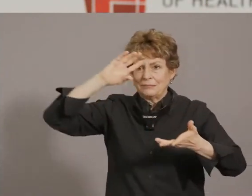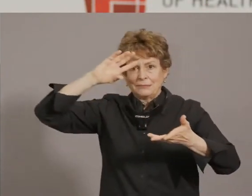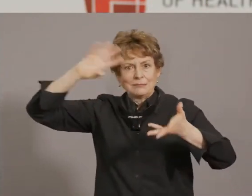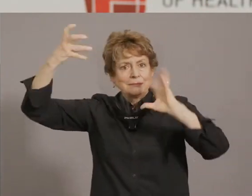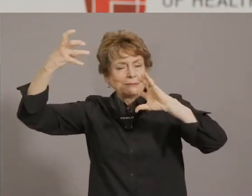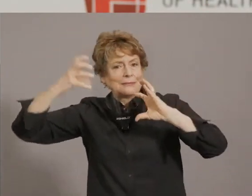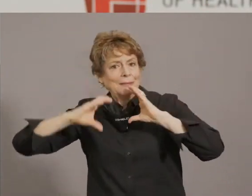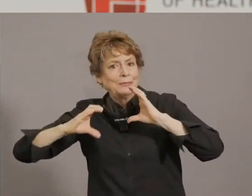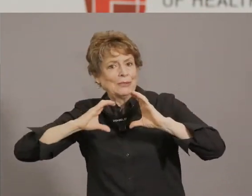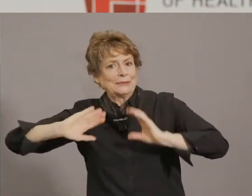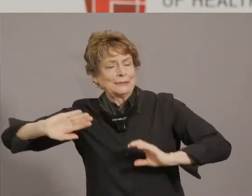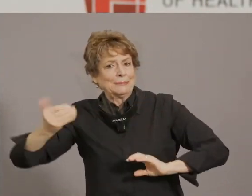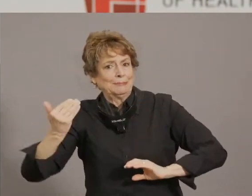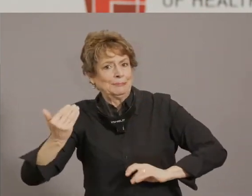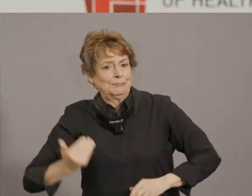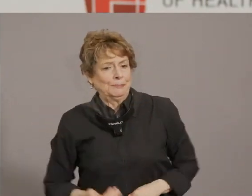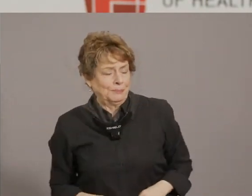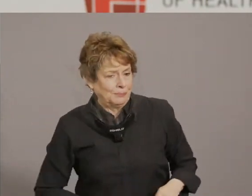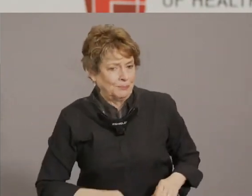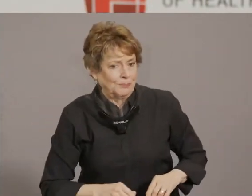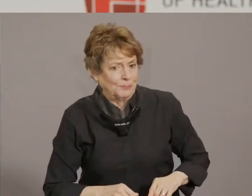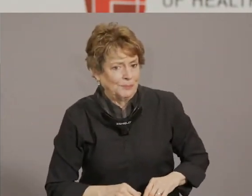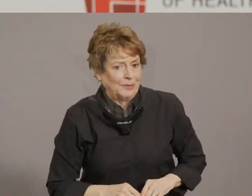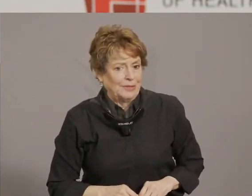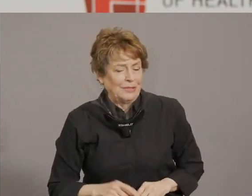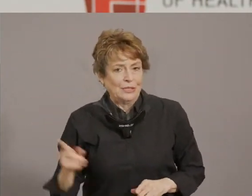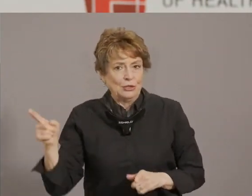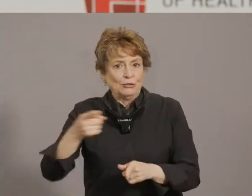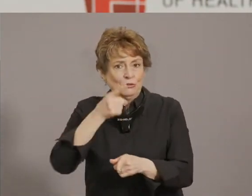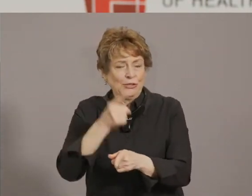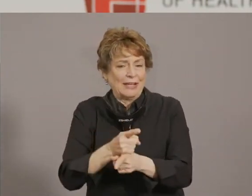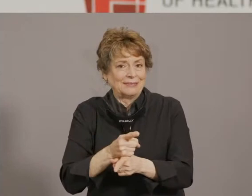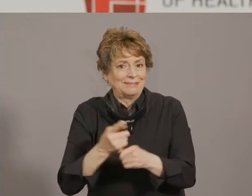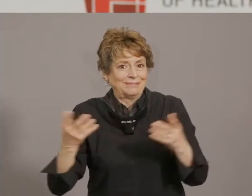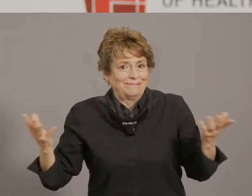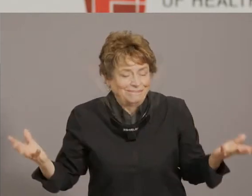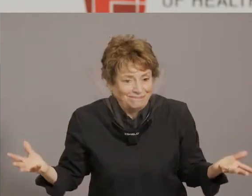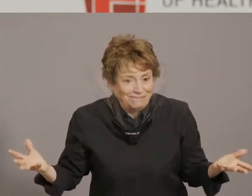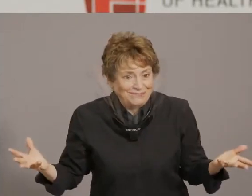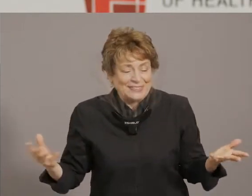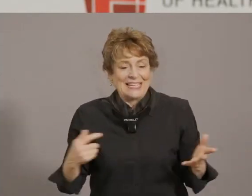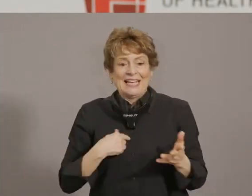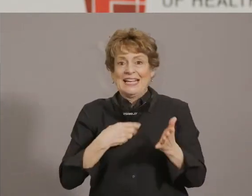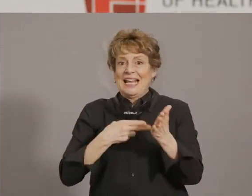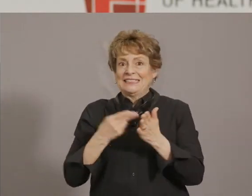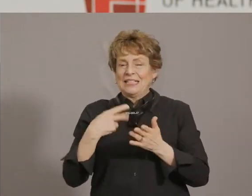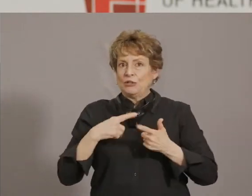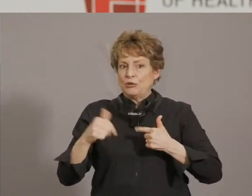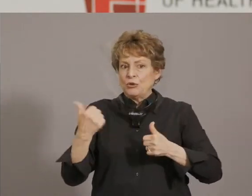would have to go back, Howie. I don't remember us agreeing to that, but I'll take a look.